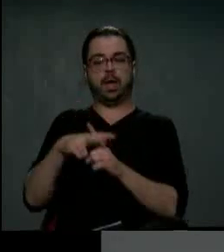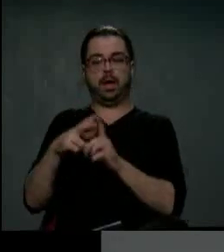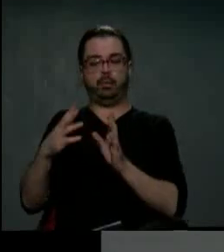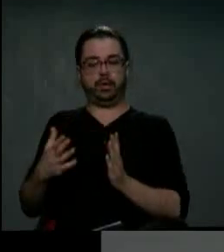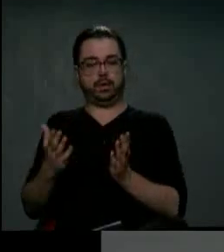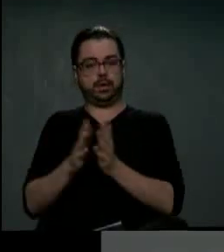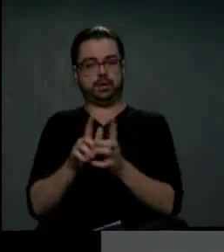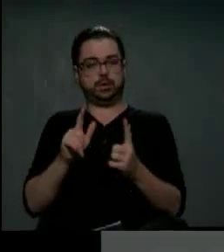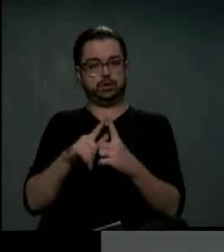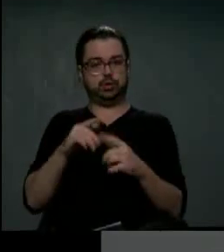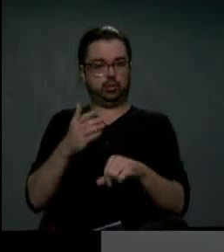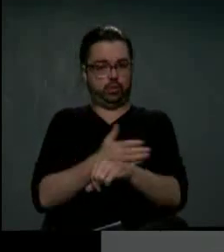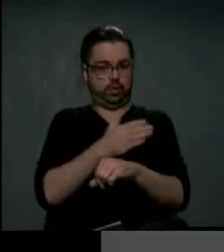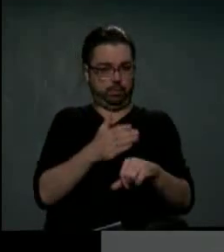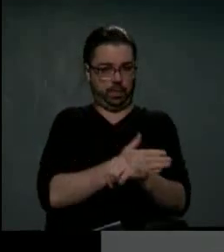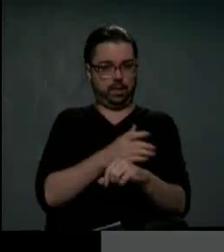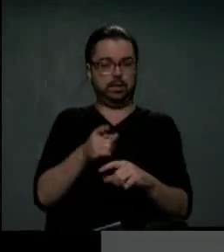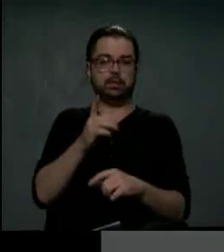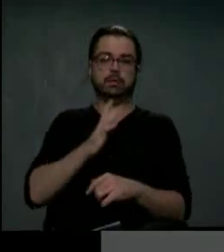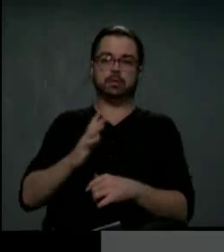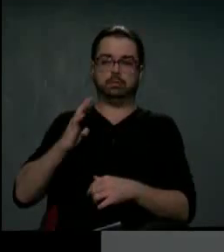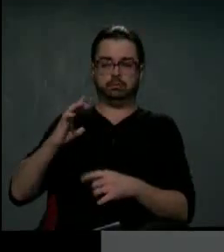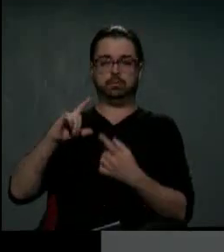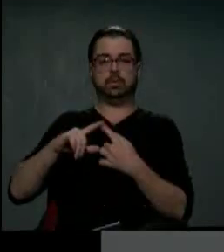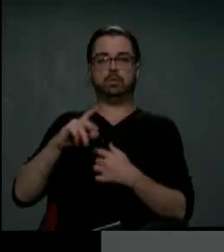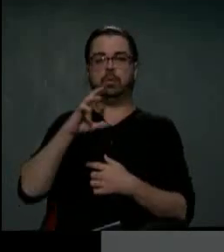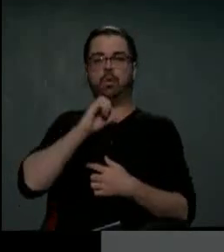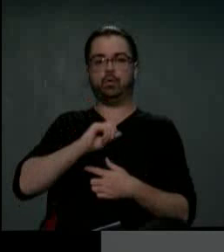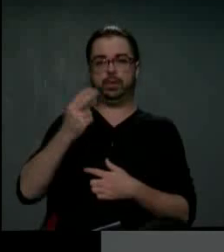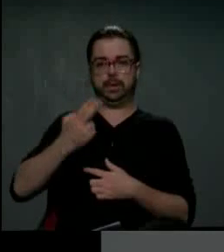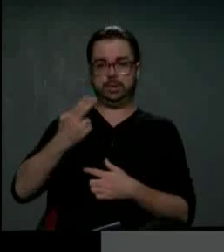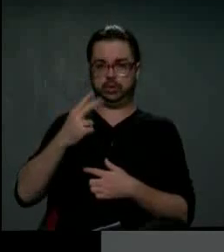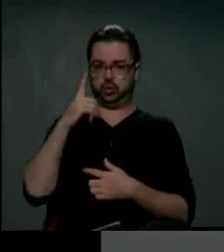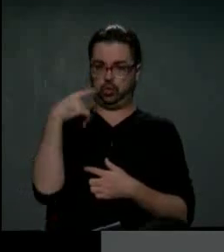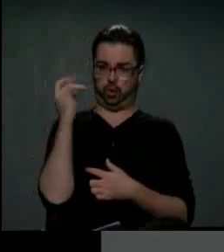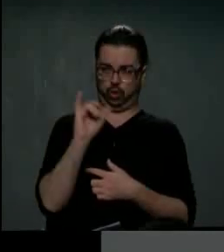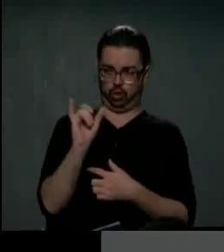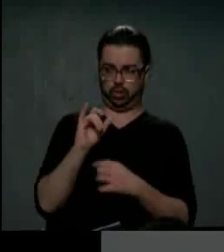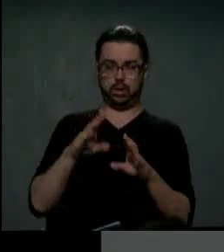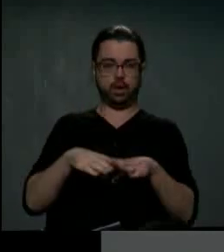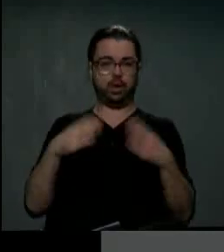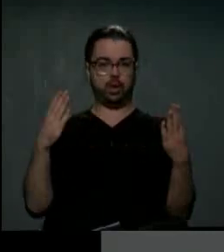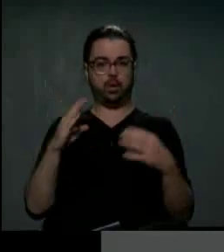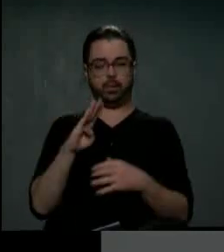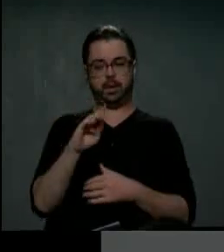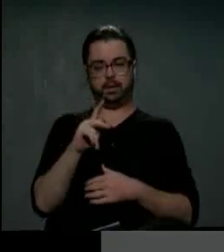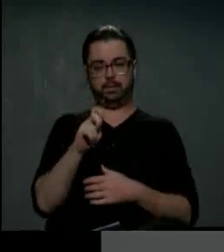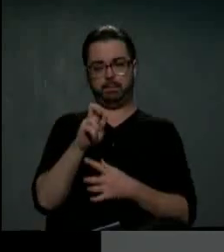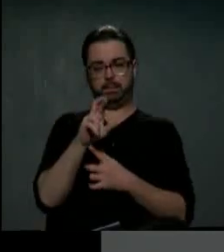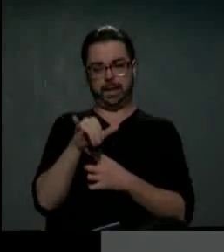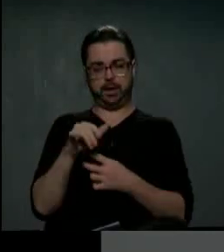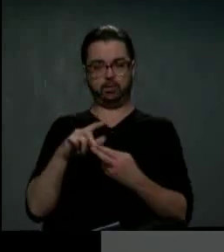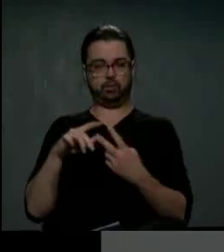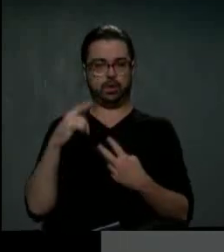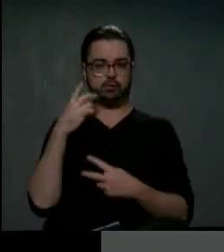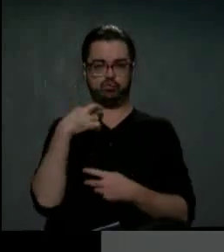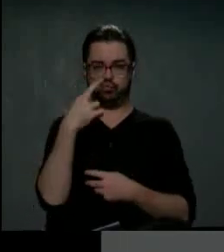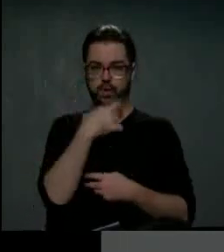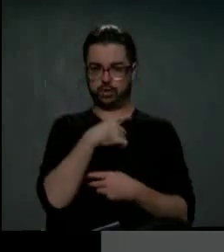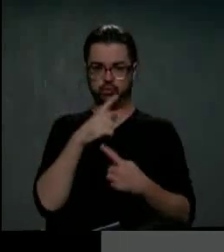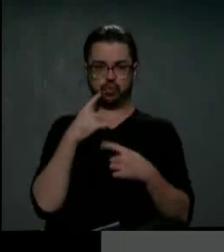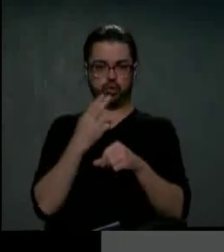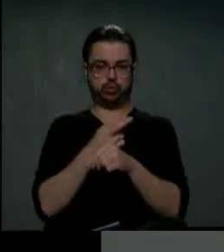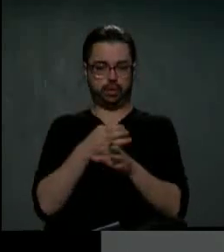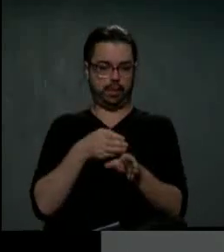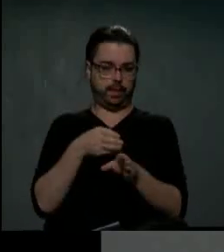them to the original lap siding and historic look, and open a bakery restaurant utilizing the main structure. The smaller structure will be used for